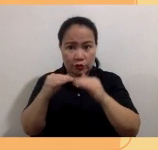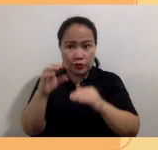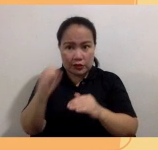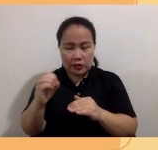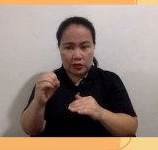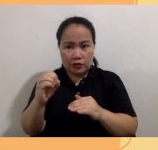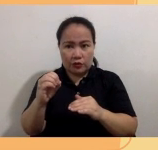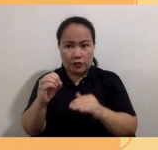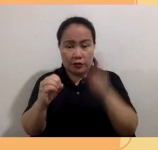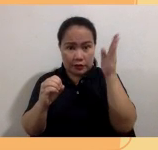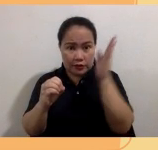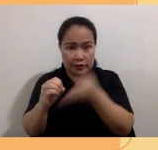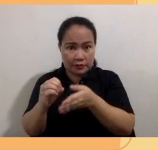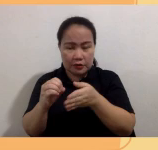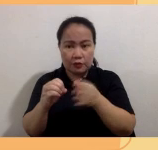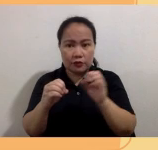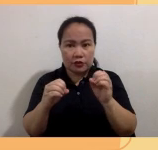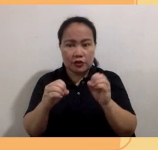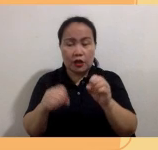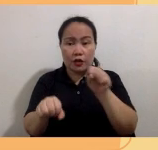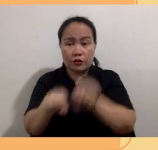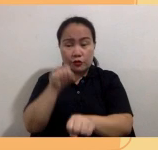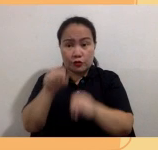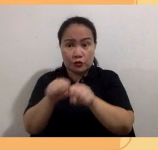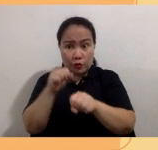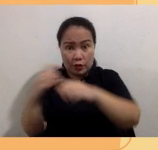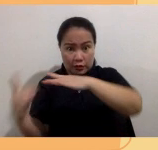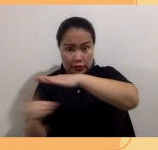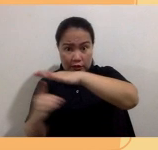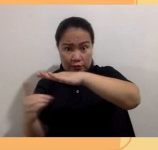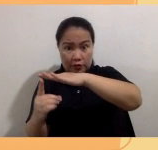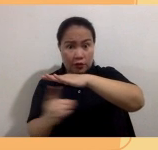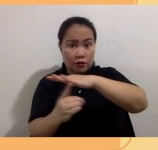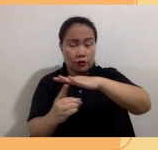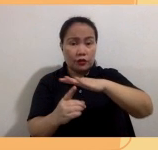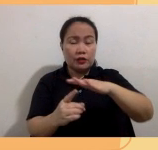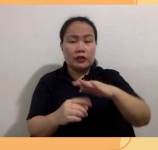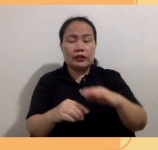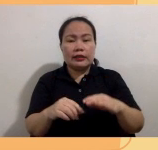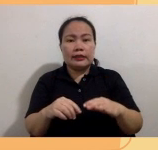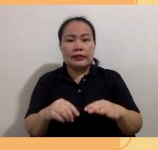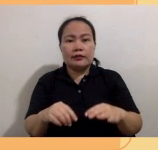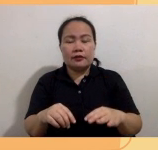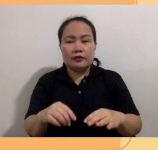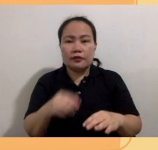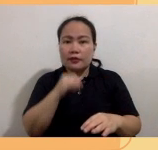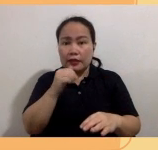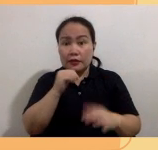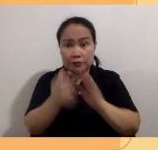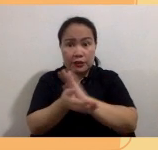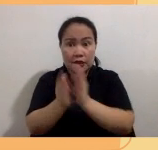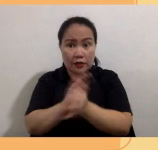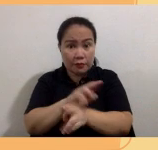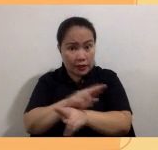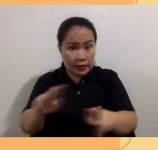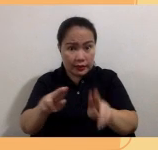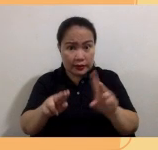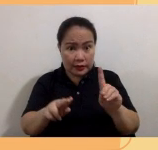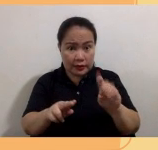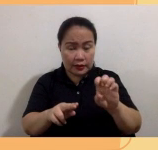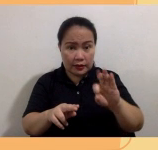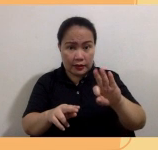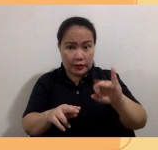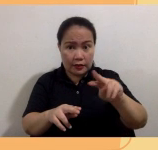siya mag-equal sa 0. Bakit? Para hindi siya maging undefined. So, remember, kapag ang